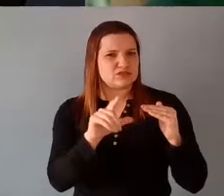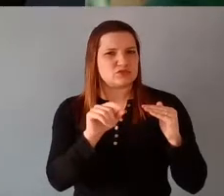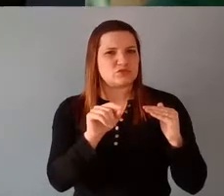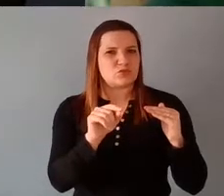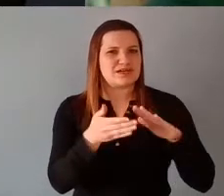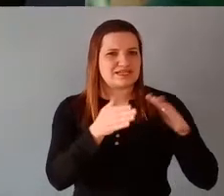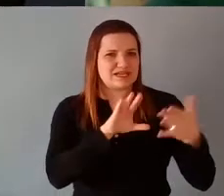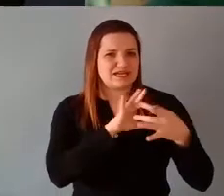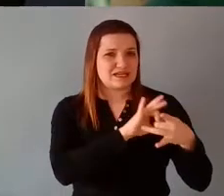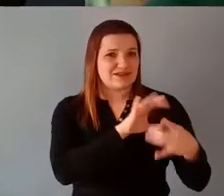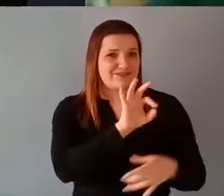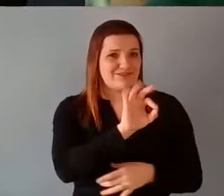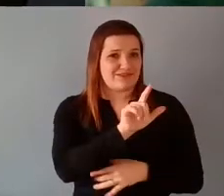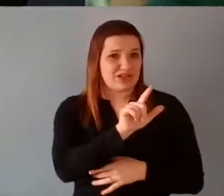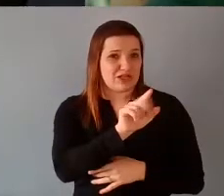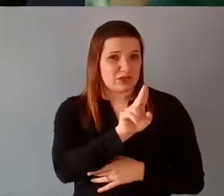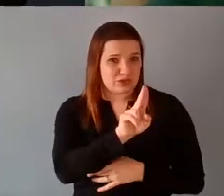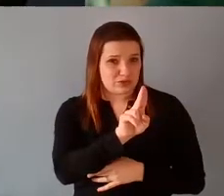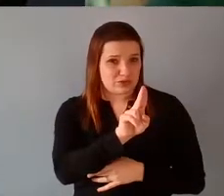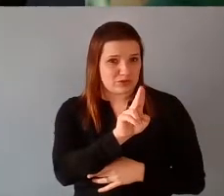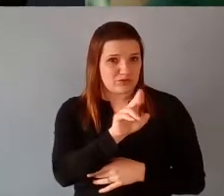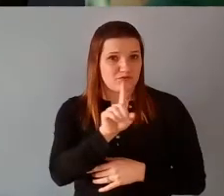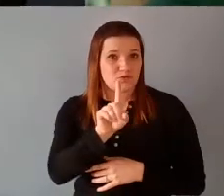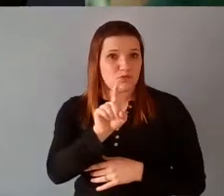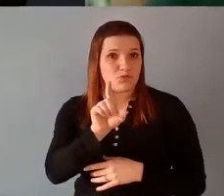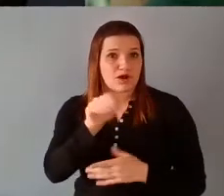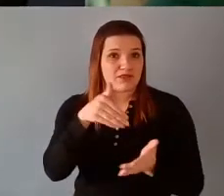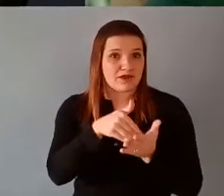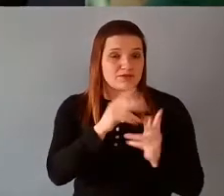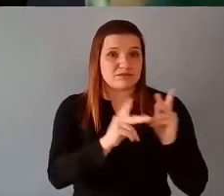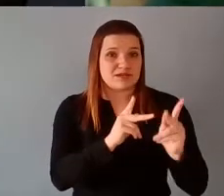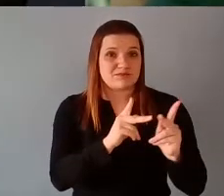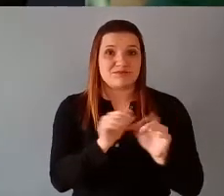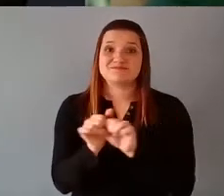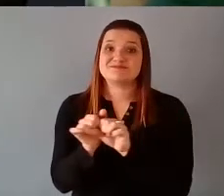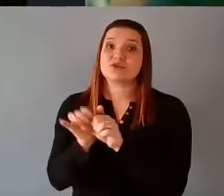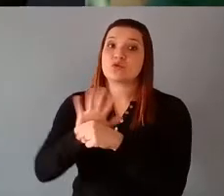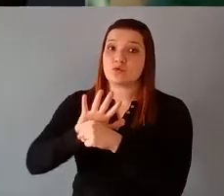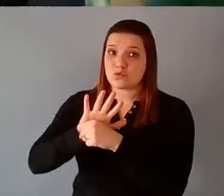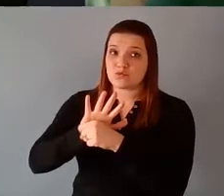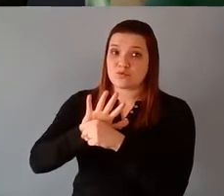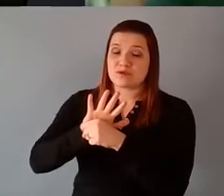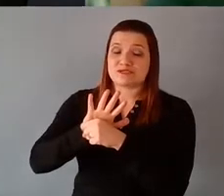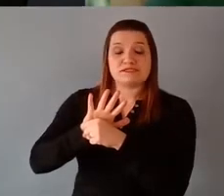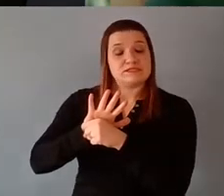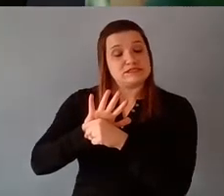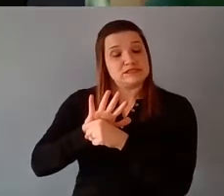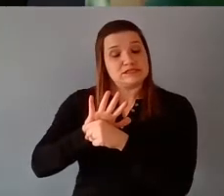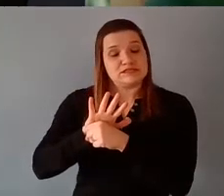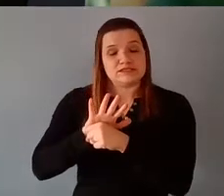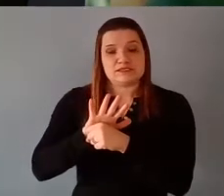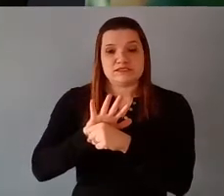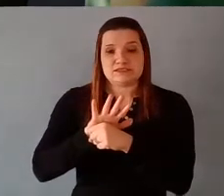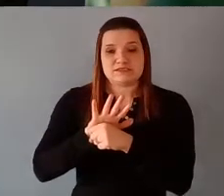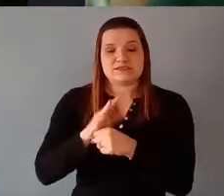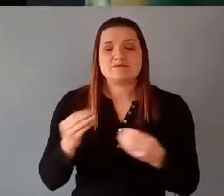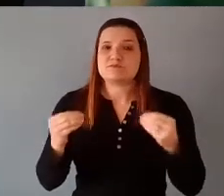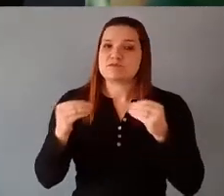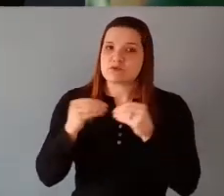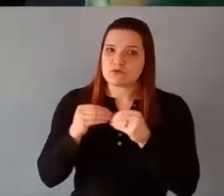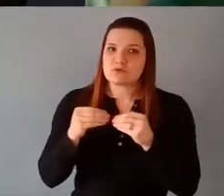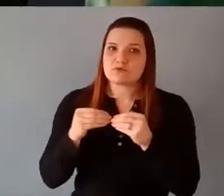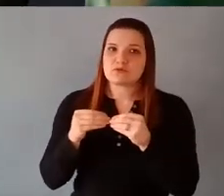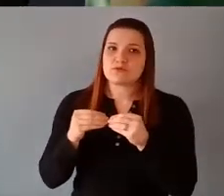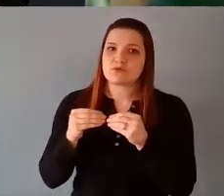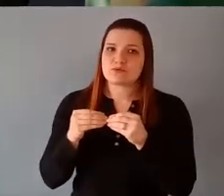flu per 100,000 people. So COVID, definitely much more